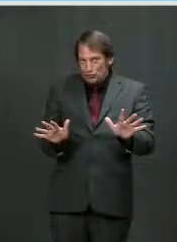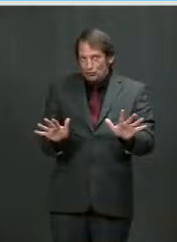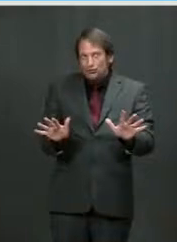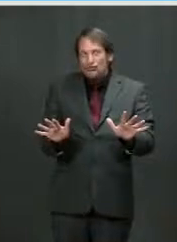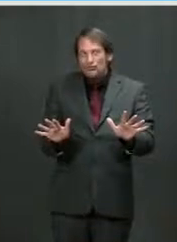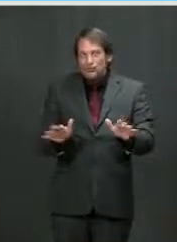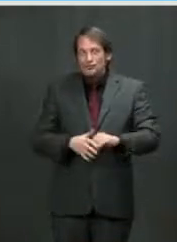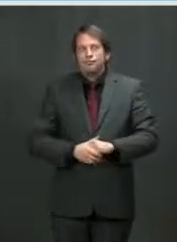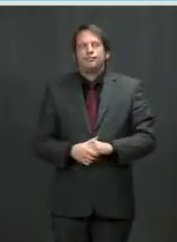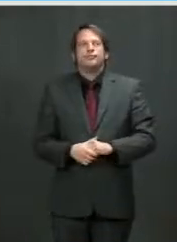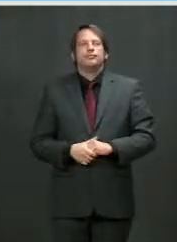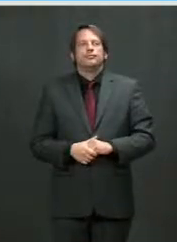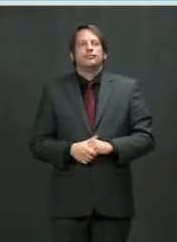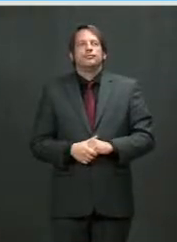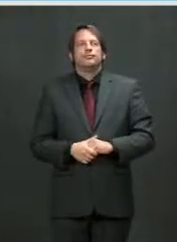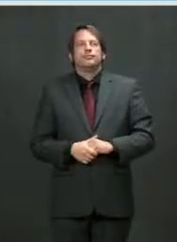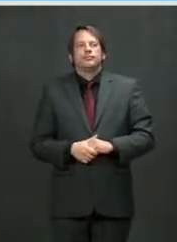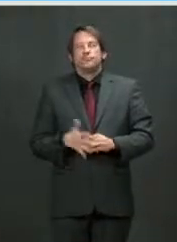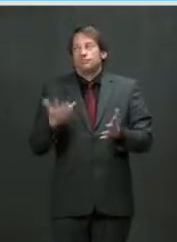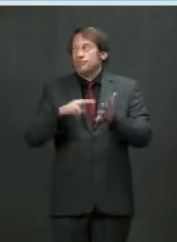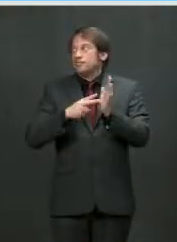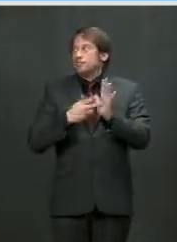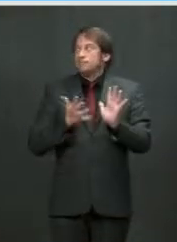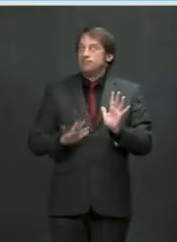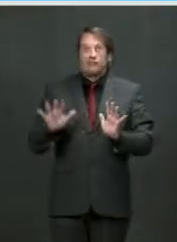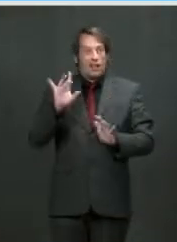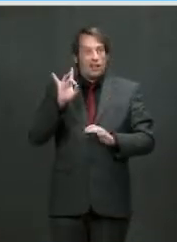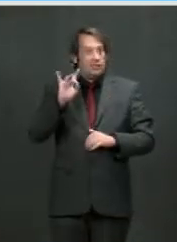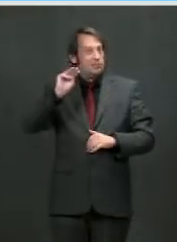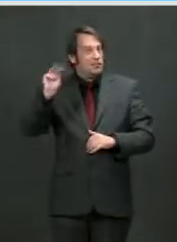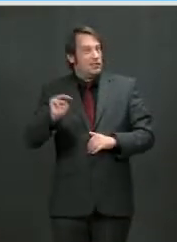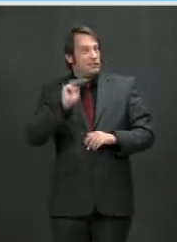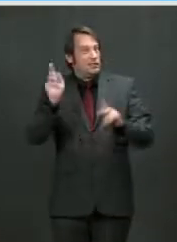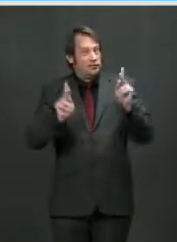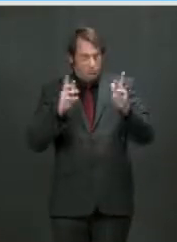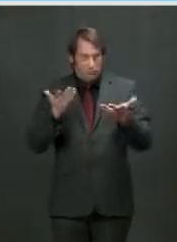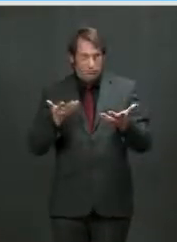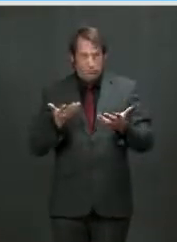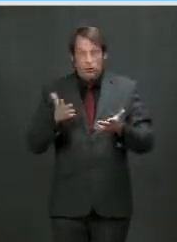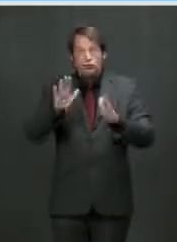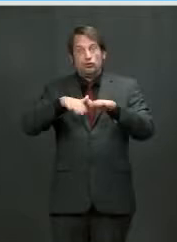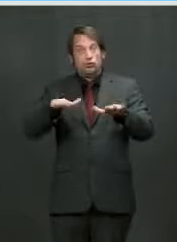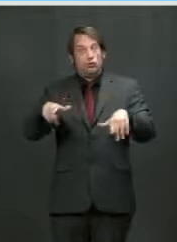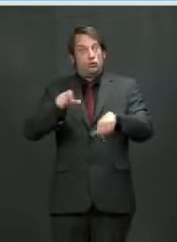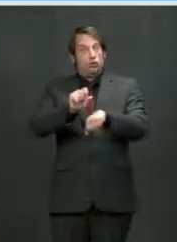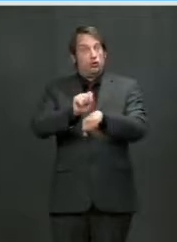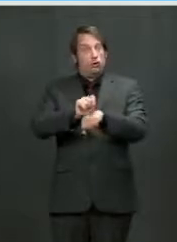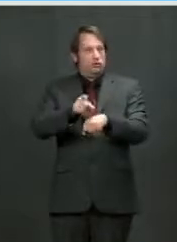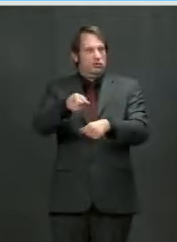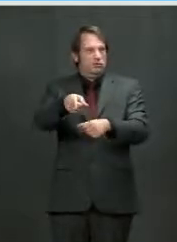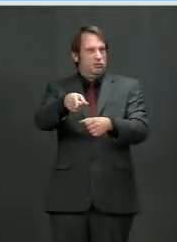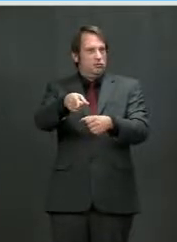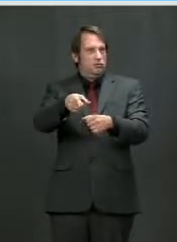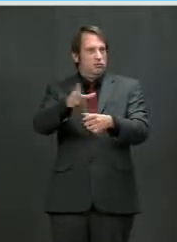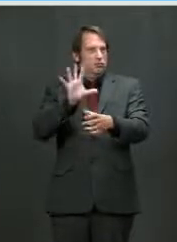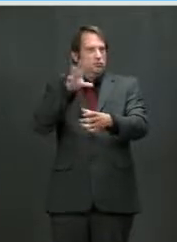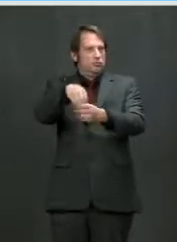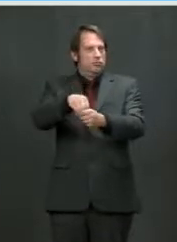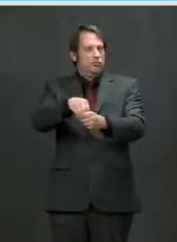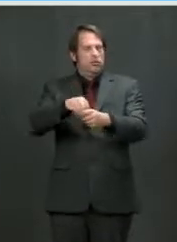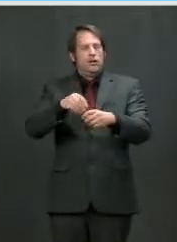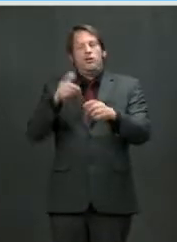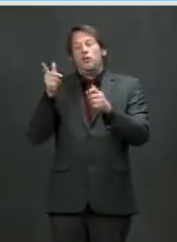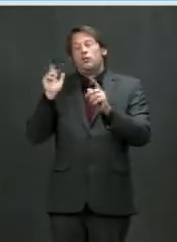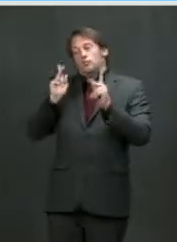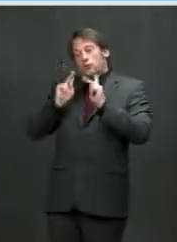8 million people, educating our children and working in our schools who have some protection against the virus. And we